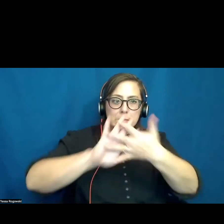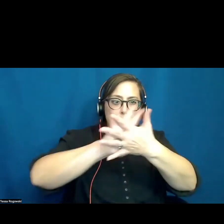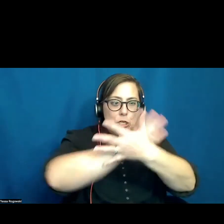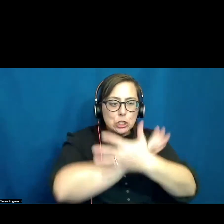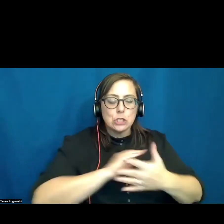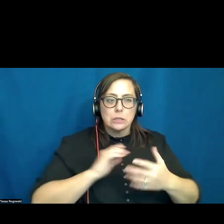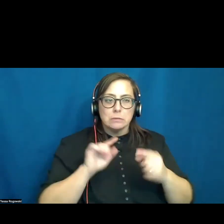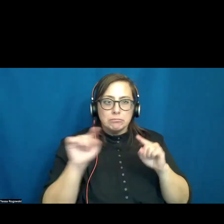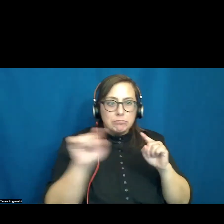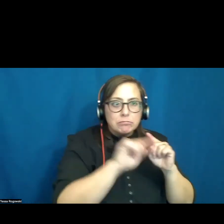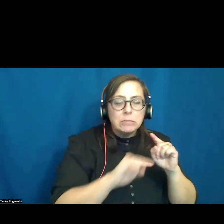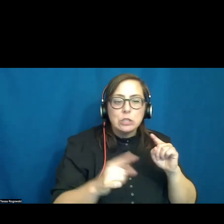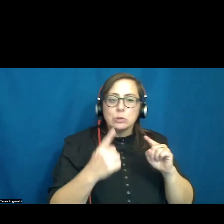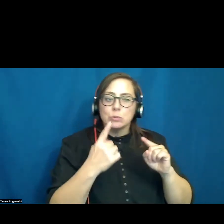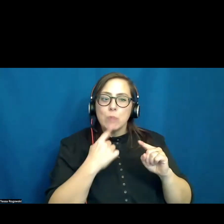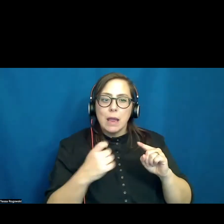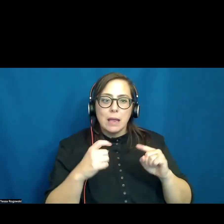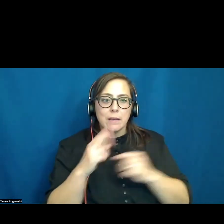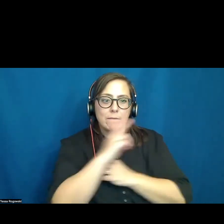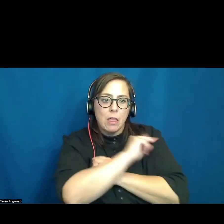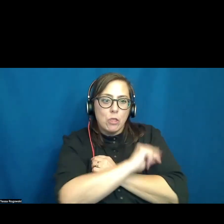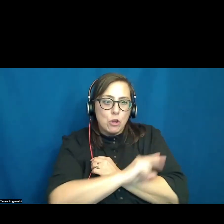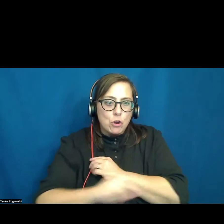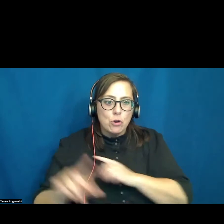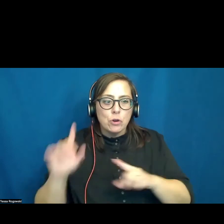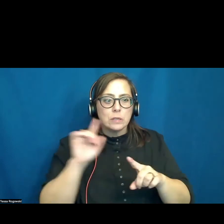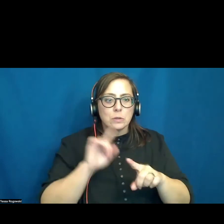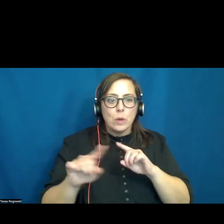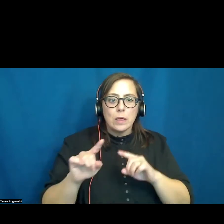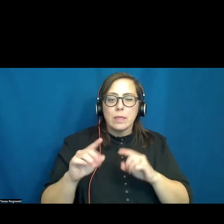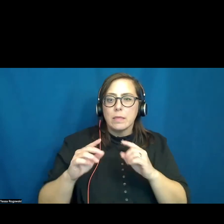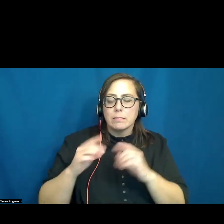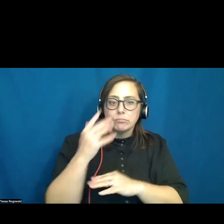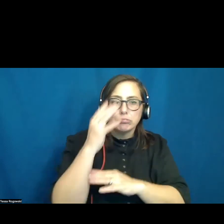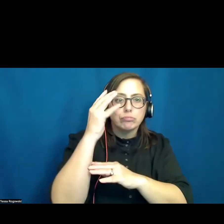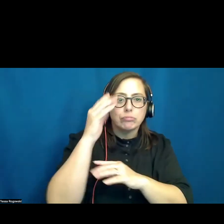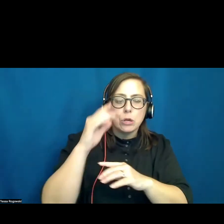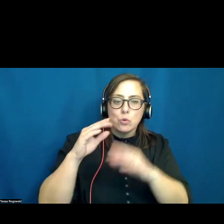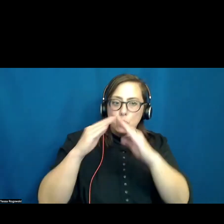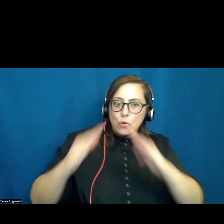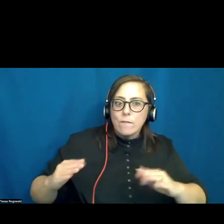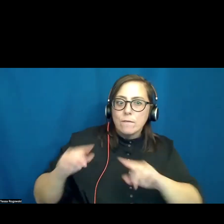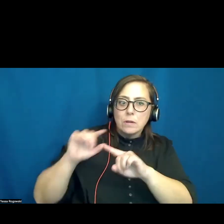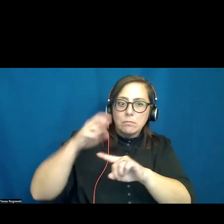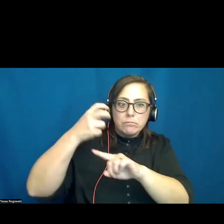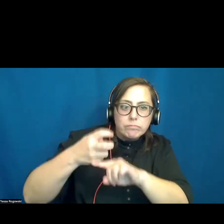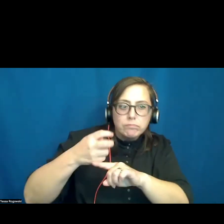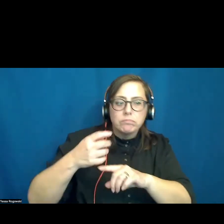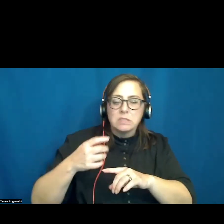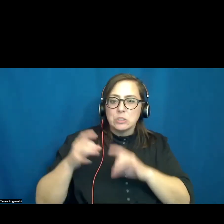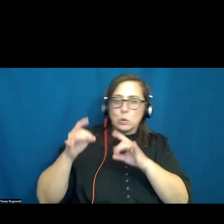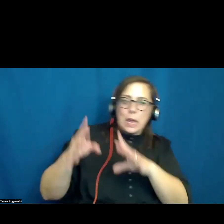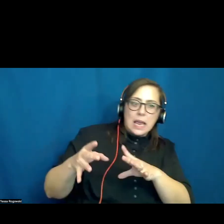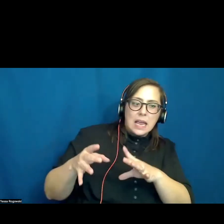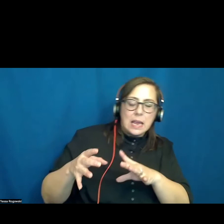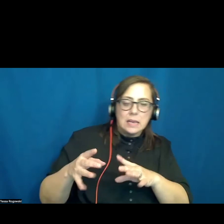deep red feathers against the green tint of a browning roof. To admire or despise, to go on or not